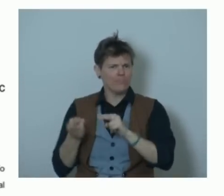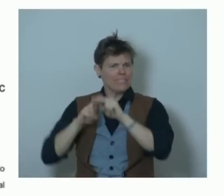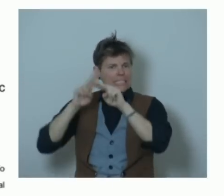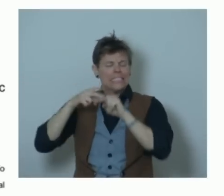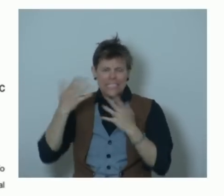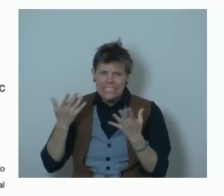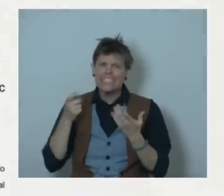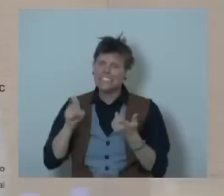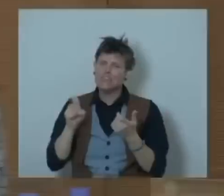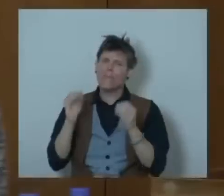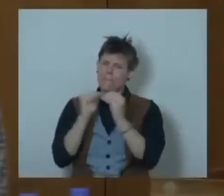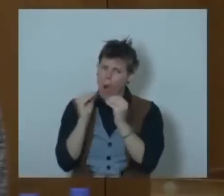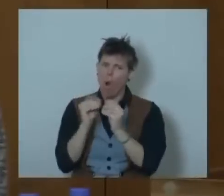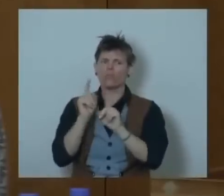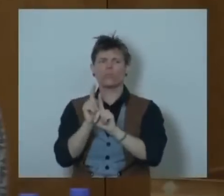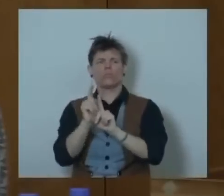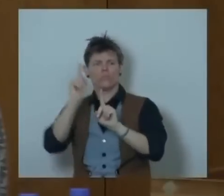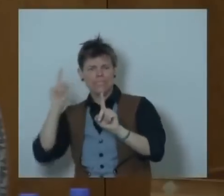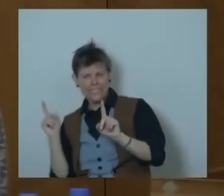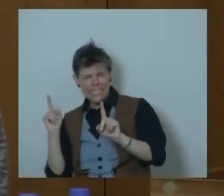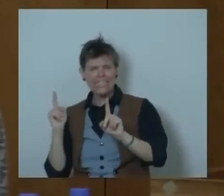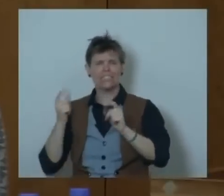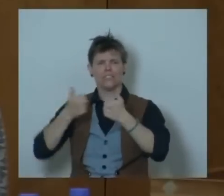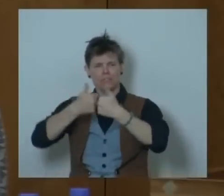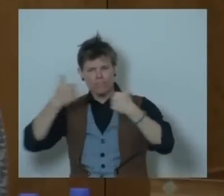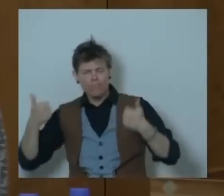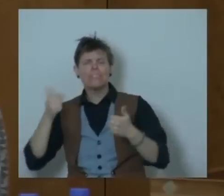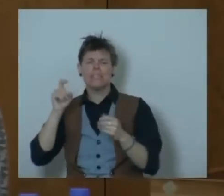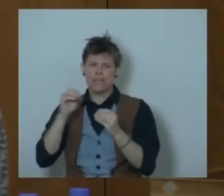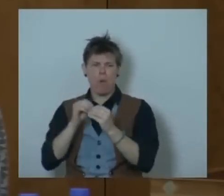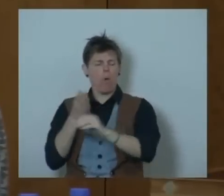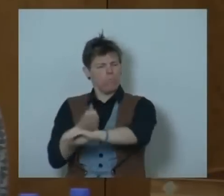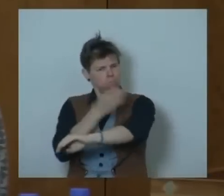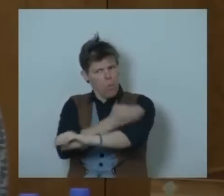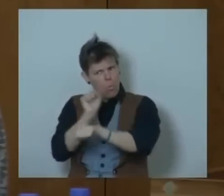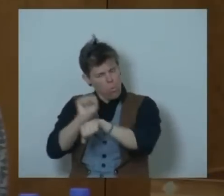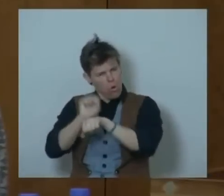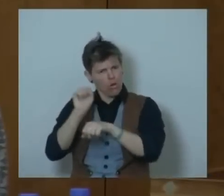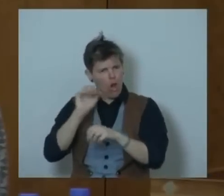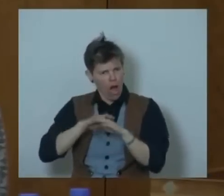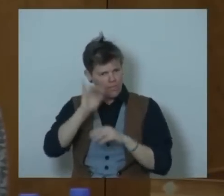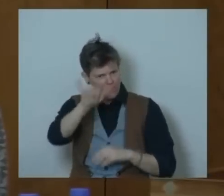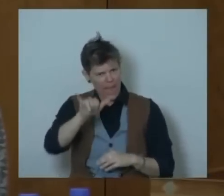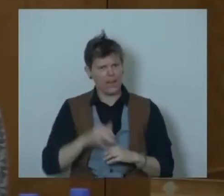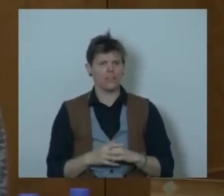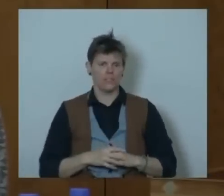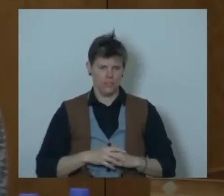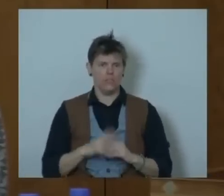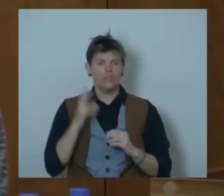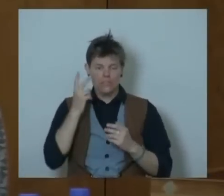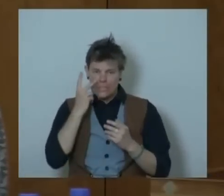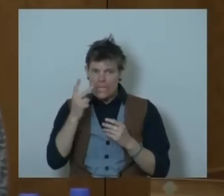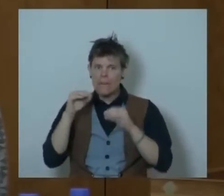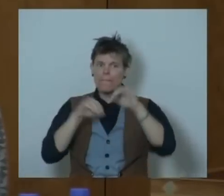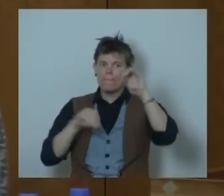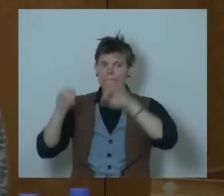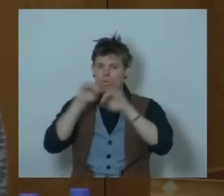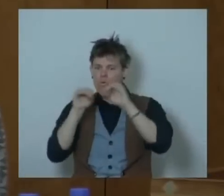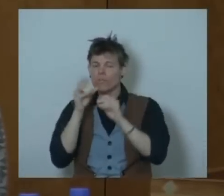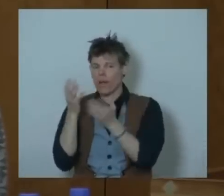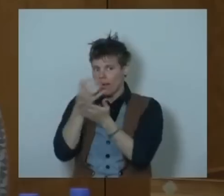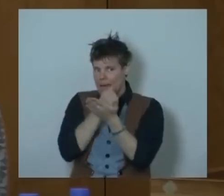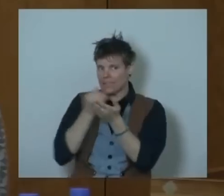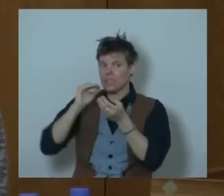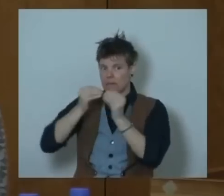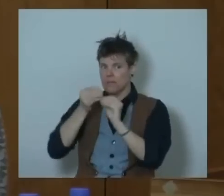as social distancing improves in that region, and we are seeing improvement in mobility data in San Juan County, that